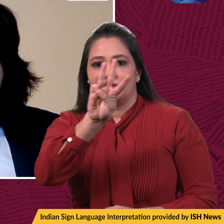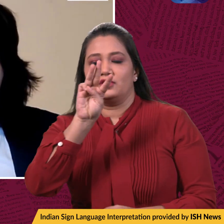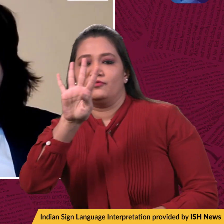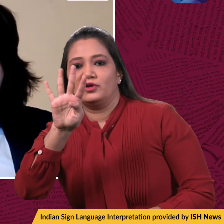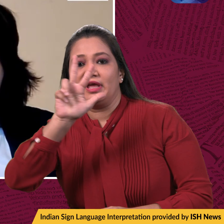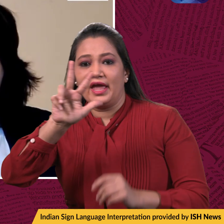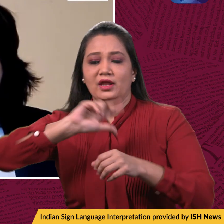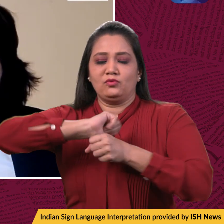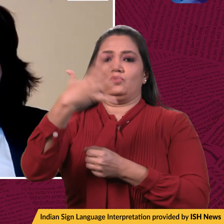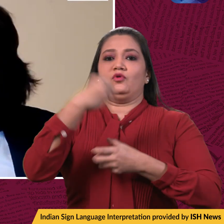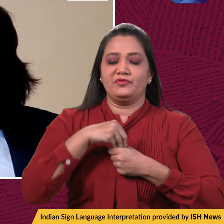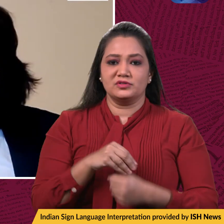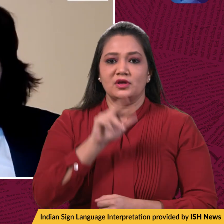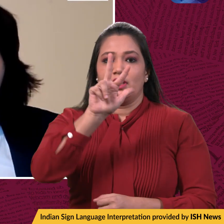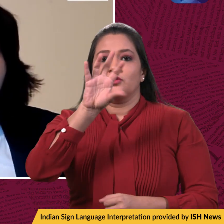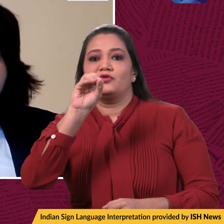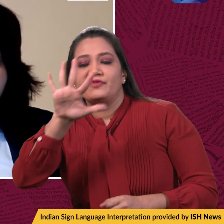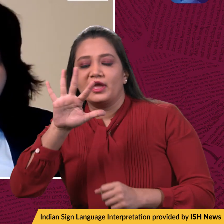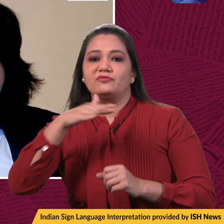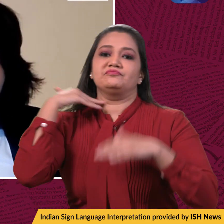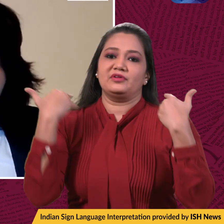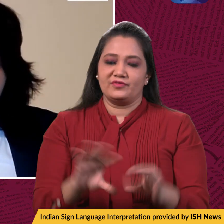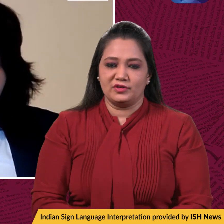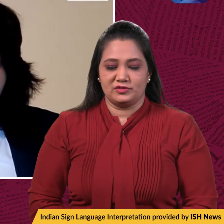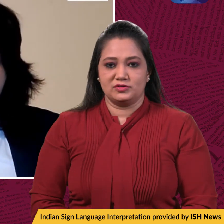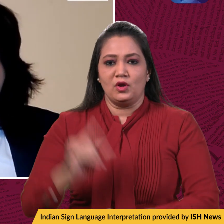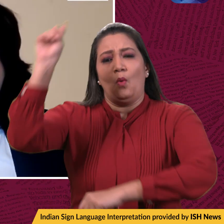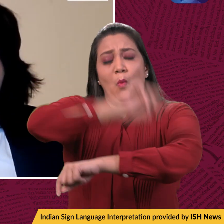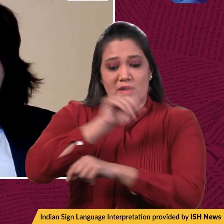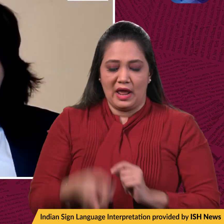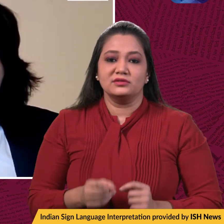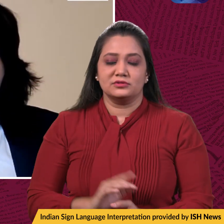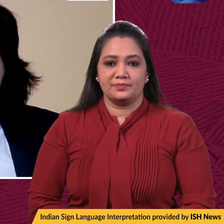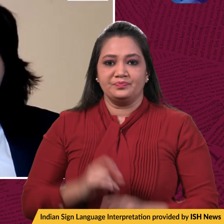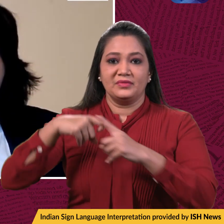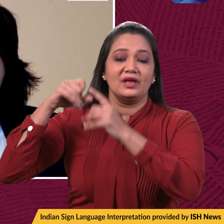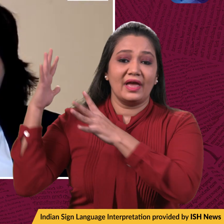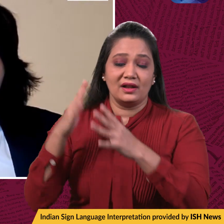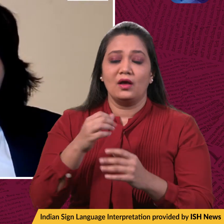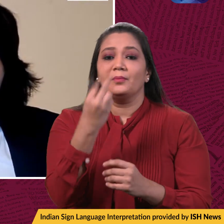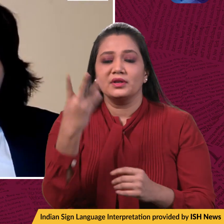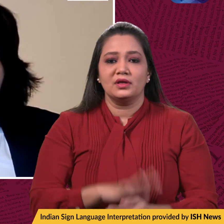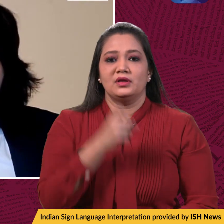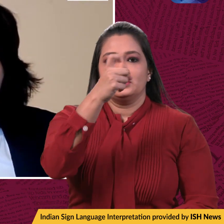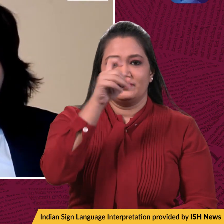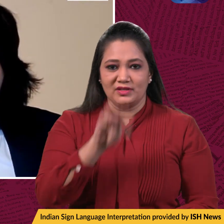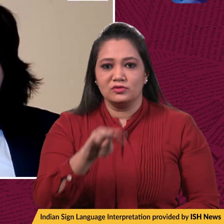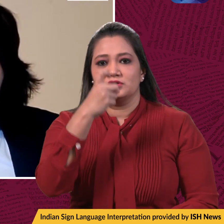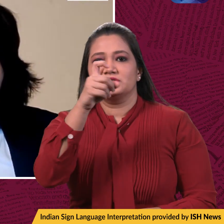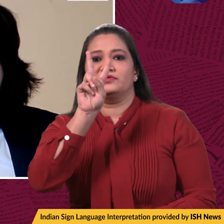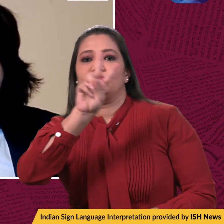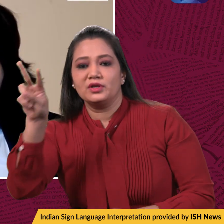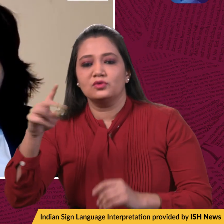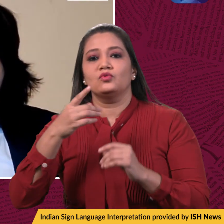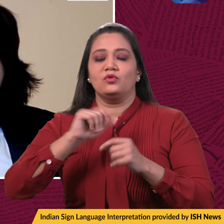14,348 new COVID cases and 805 deaths in the last 24 hours. Kerala, in the meantime, has reported